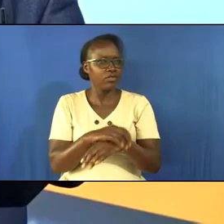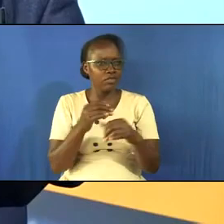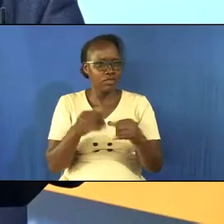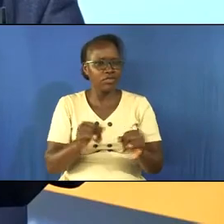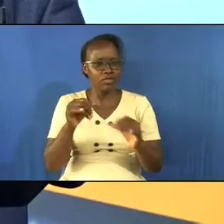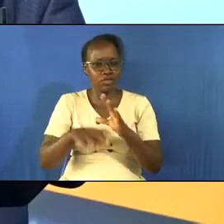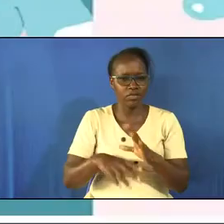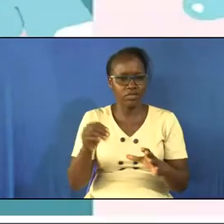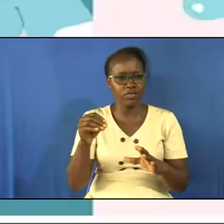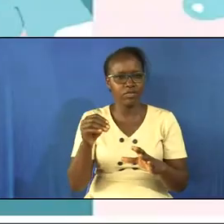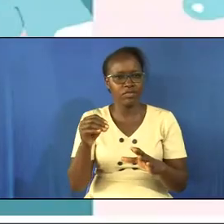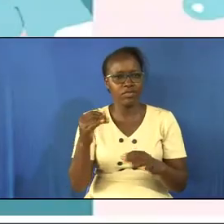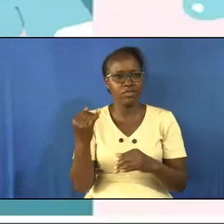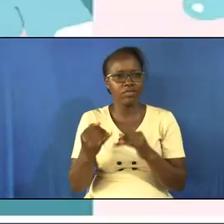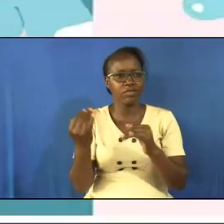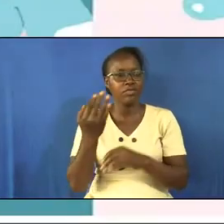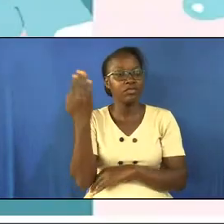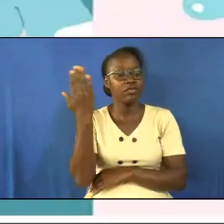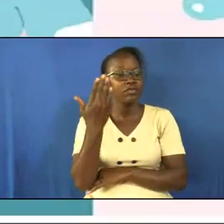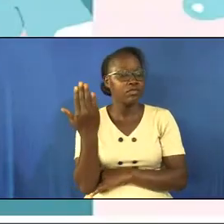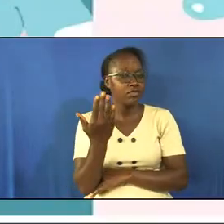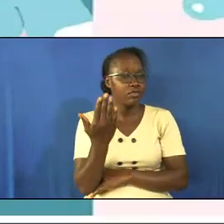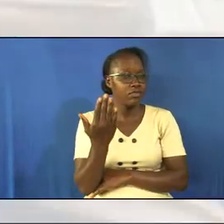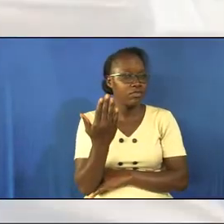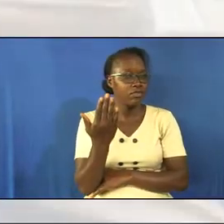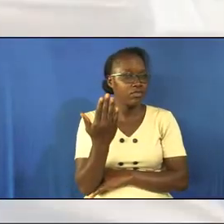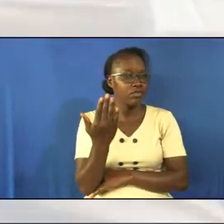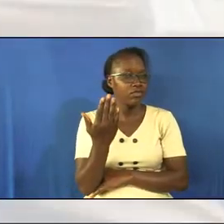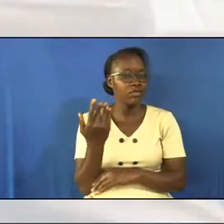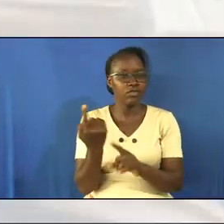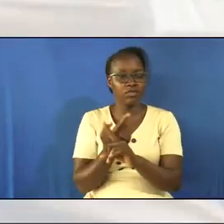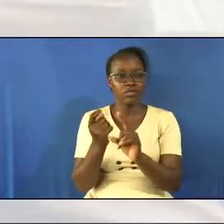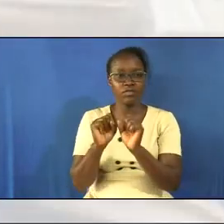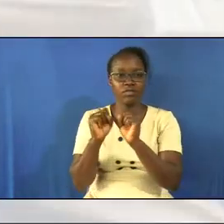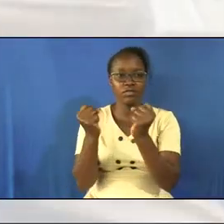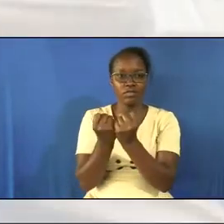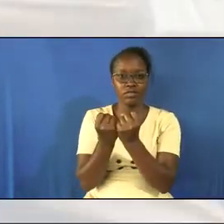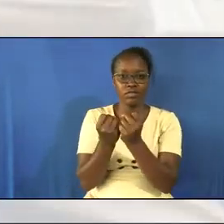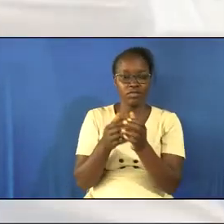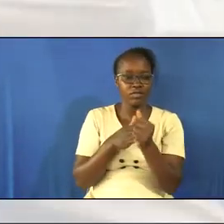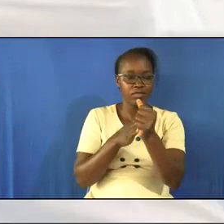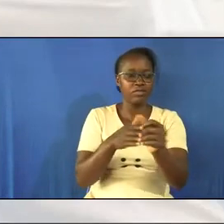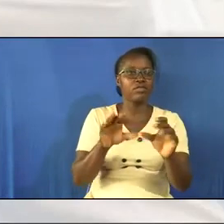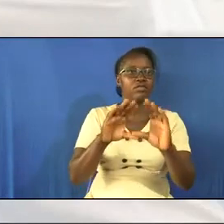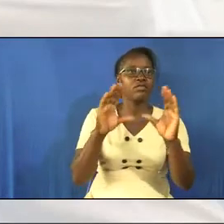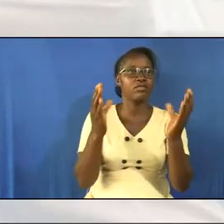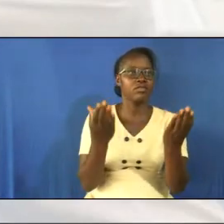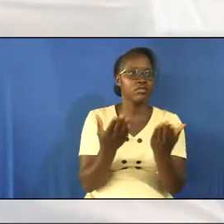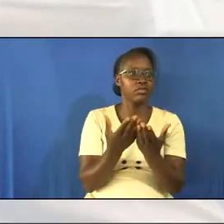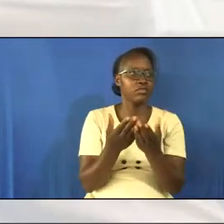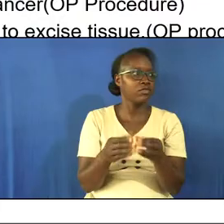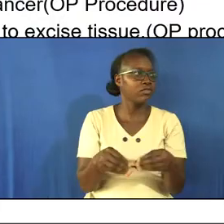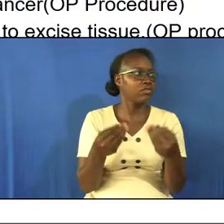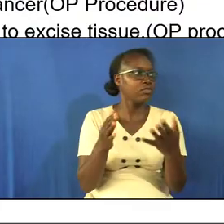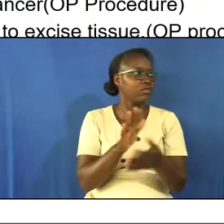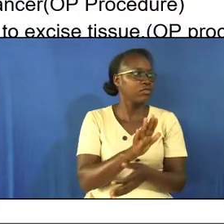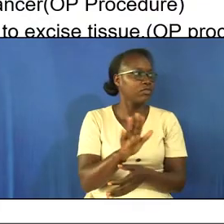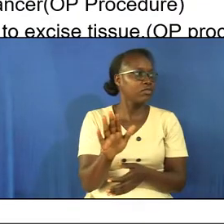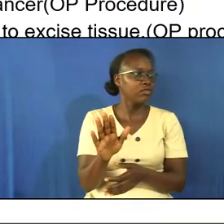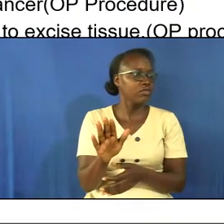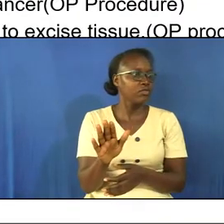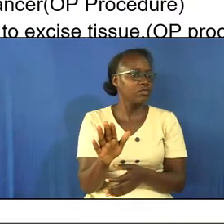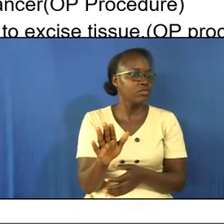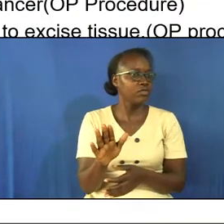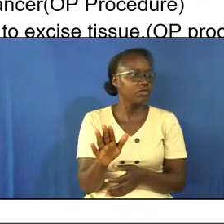find attached at the end of my presentation links from various society guidelines around the world giving you